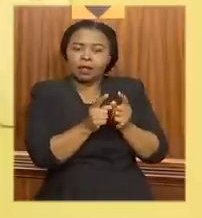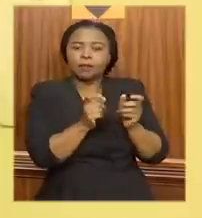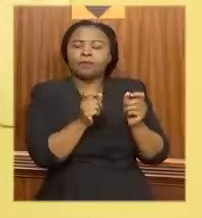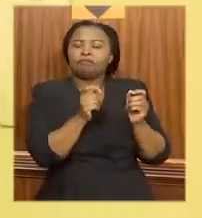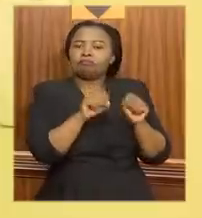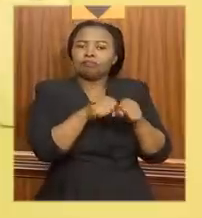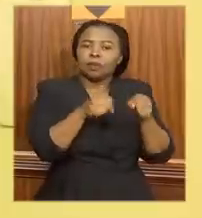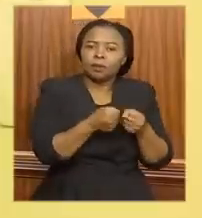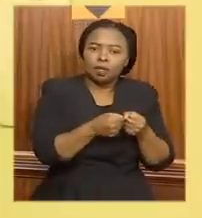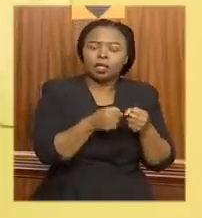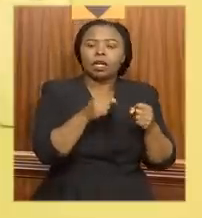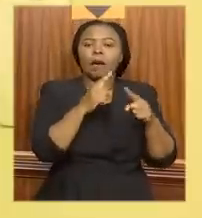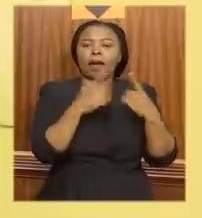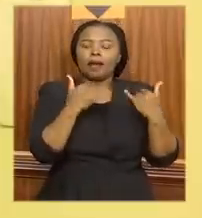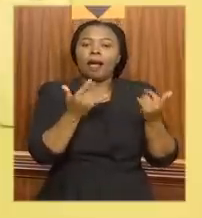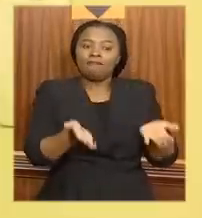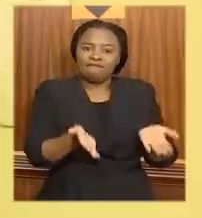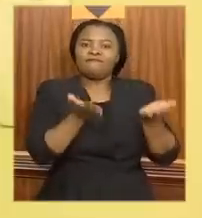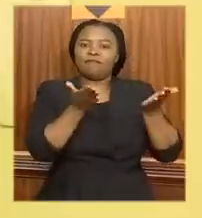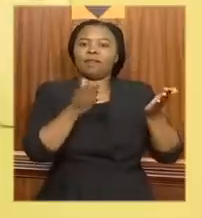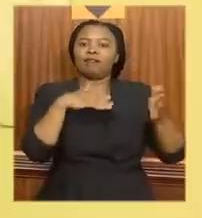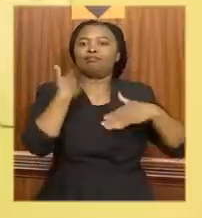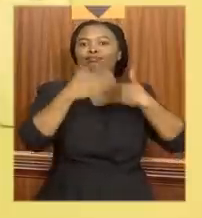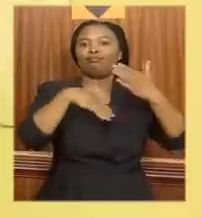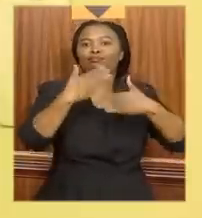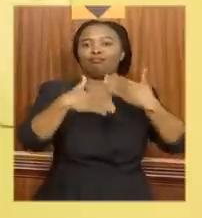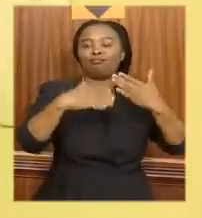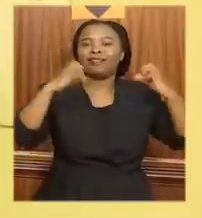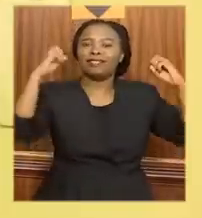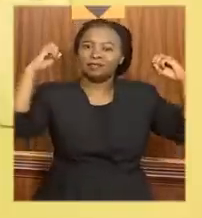electricity generation operations to resume.